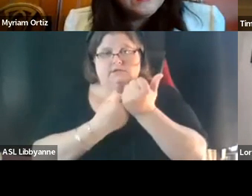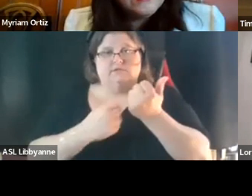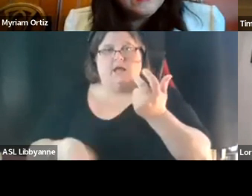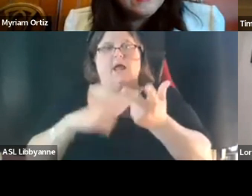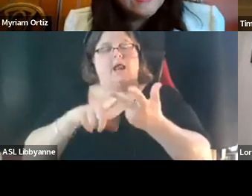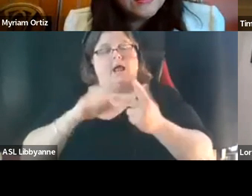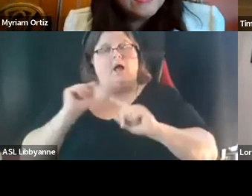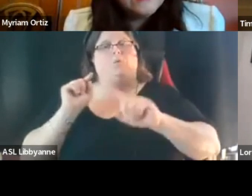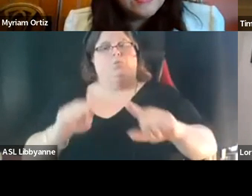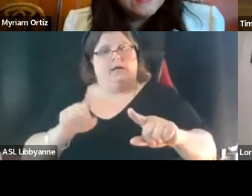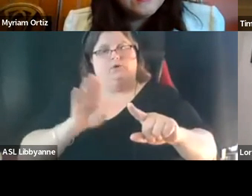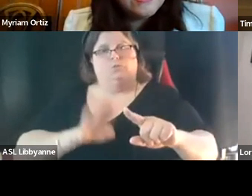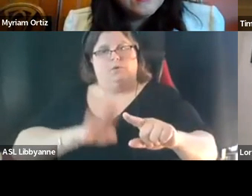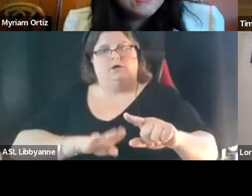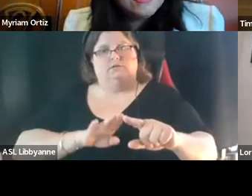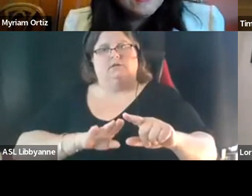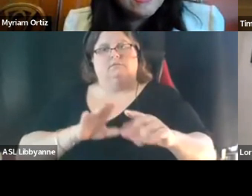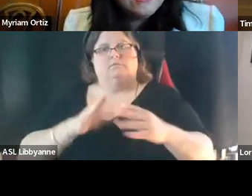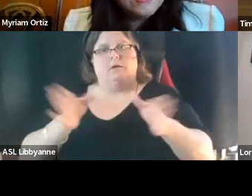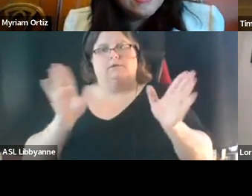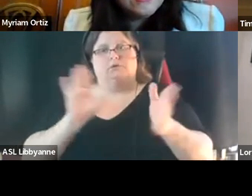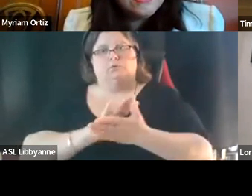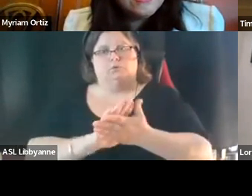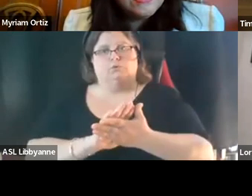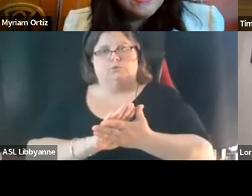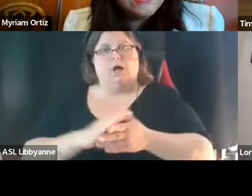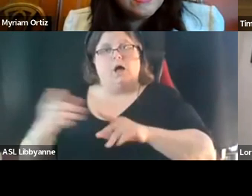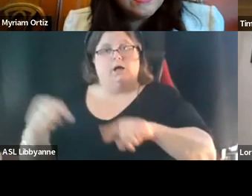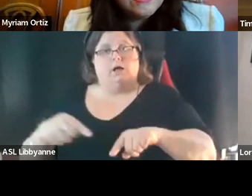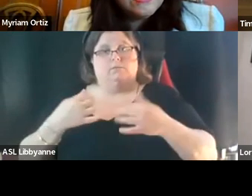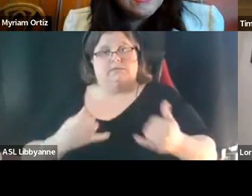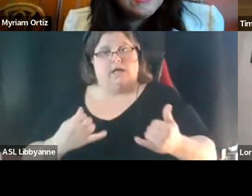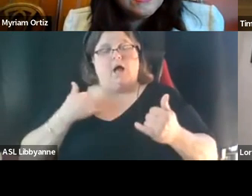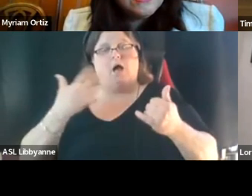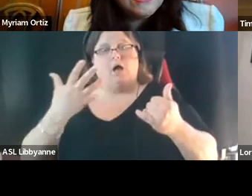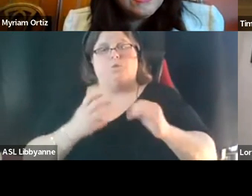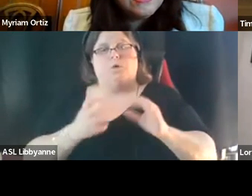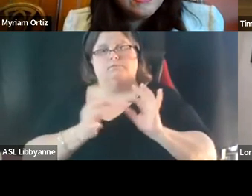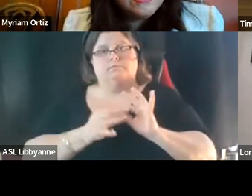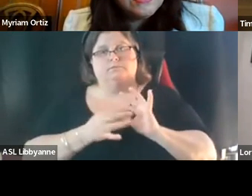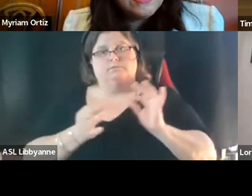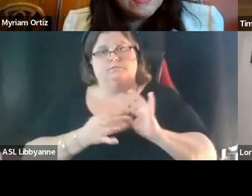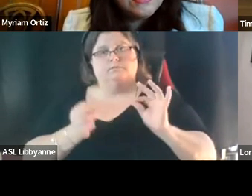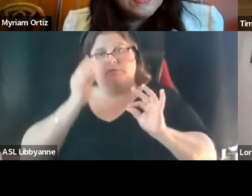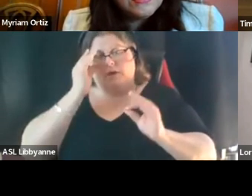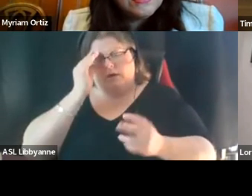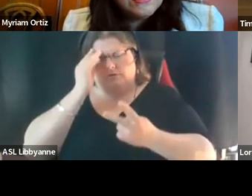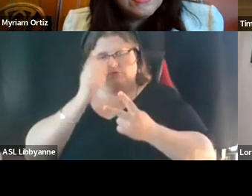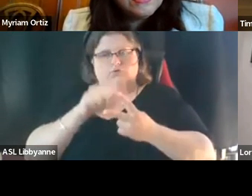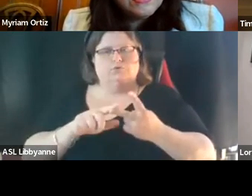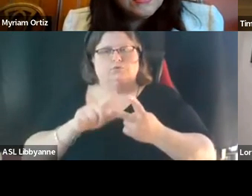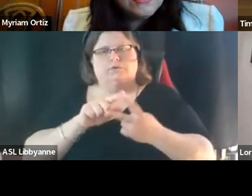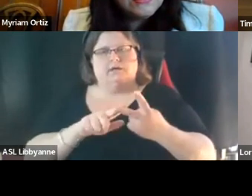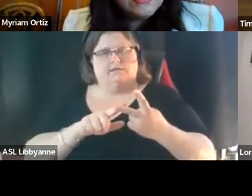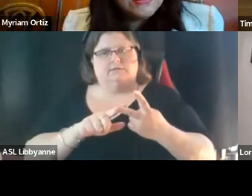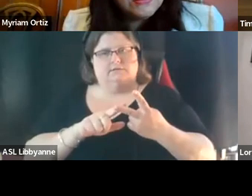of the Boston Public Schools. I come to you here today to speak to you about the importance of two things that I think the